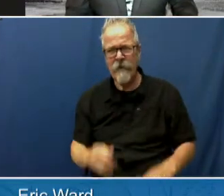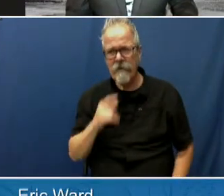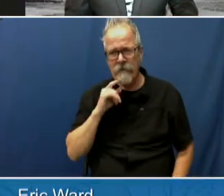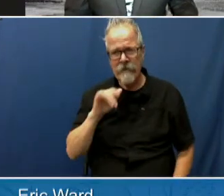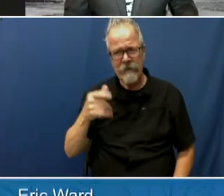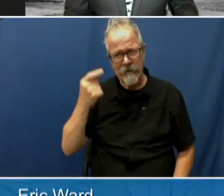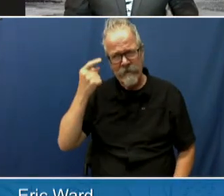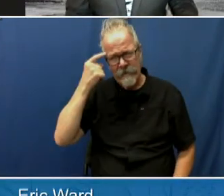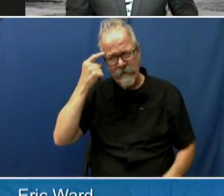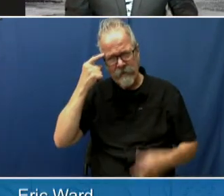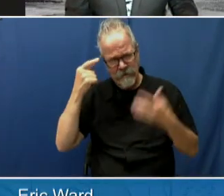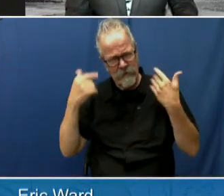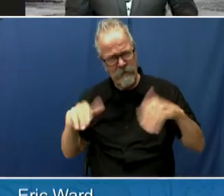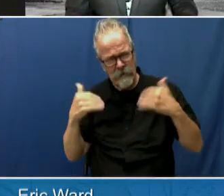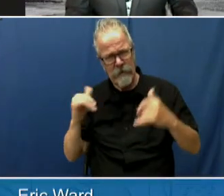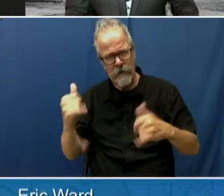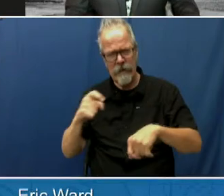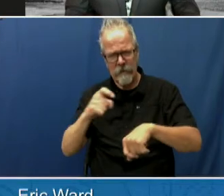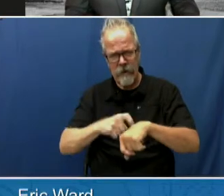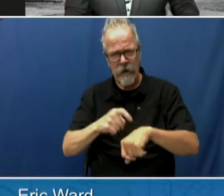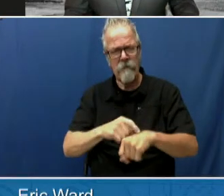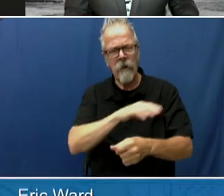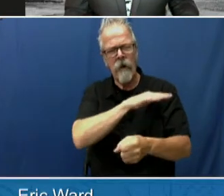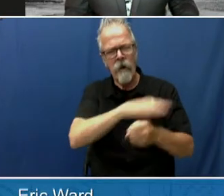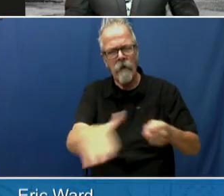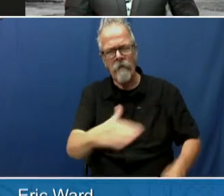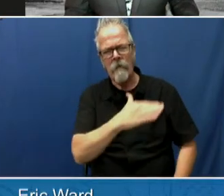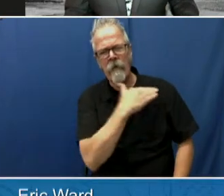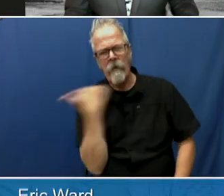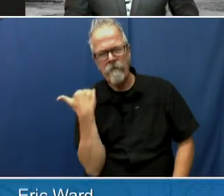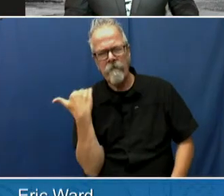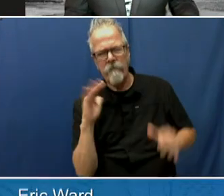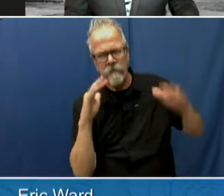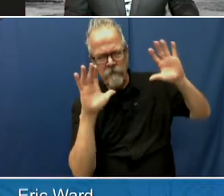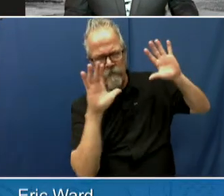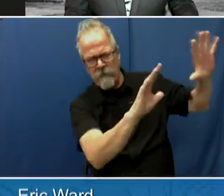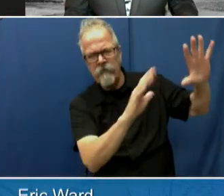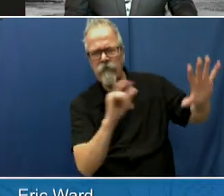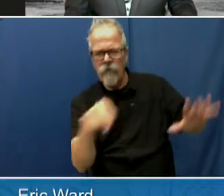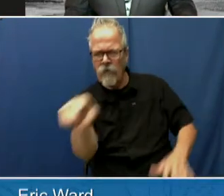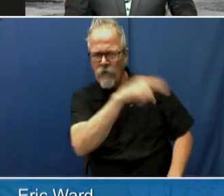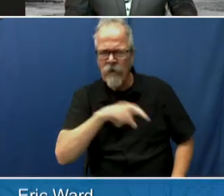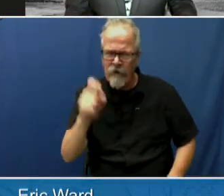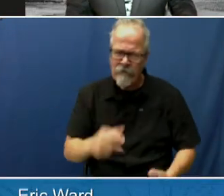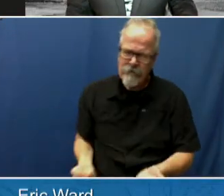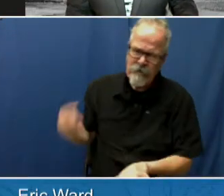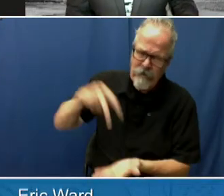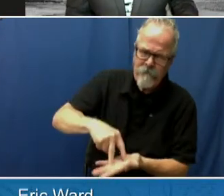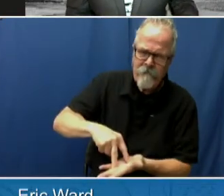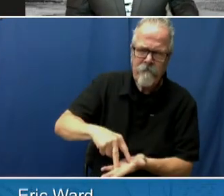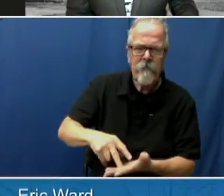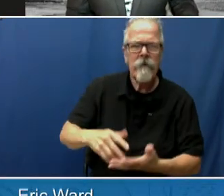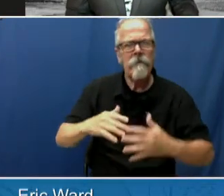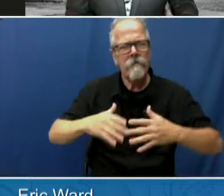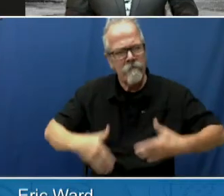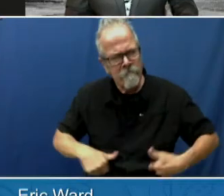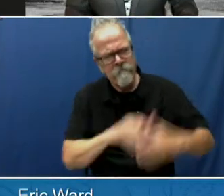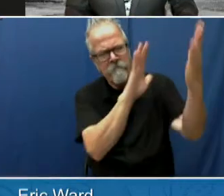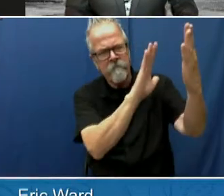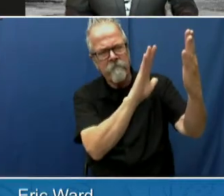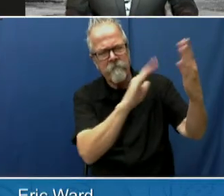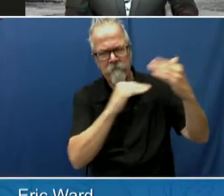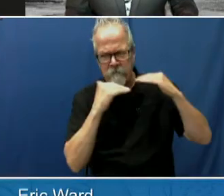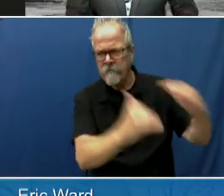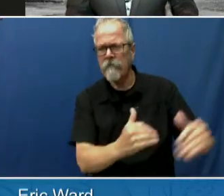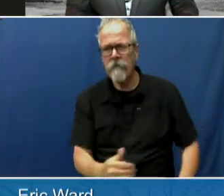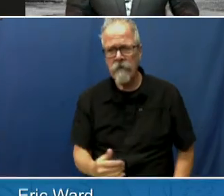It's time that we together act as urgently as this crisis requires. We can reject the politics of fear